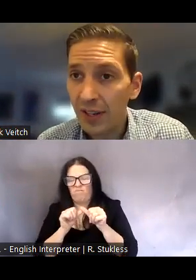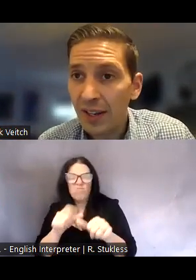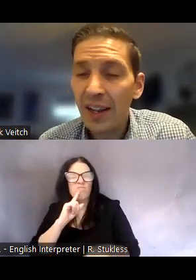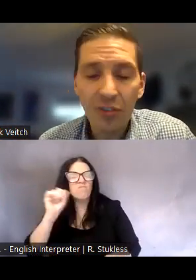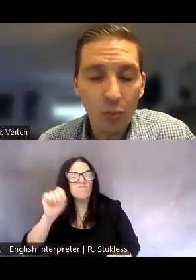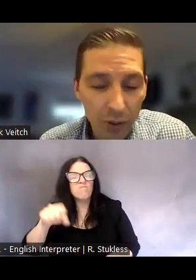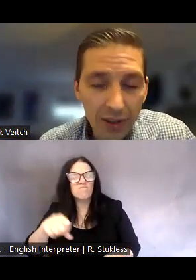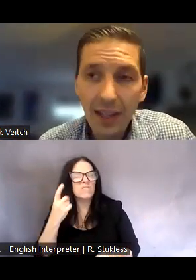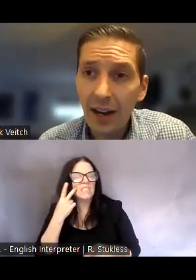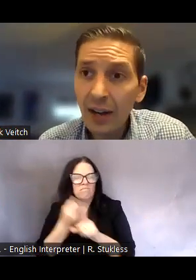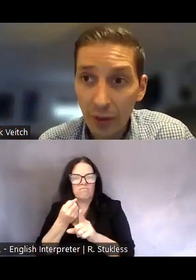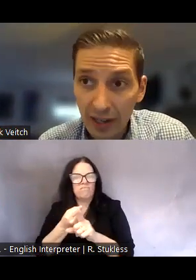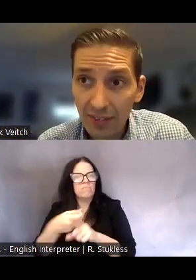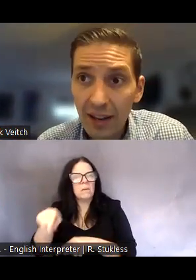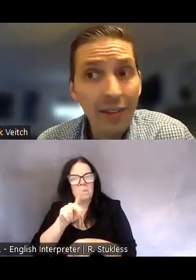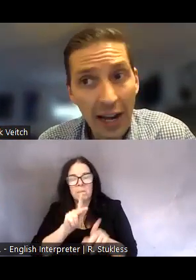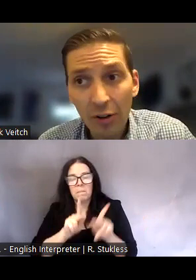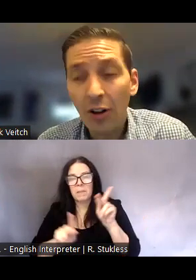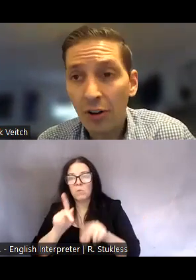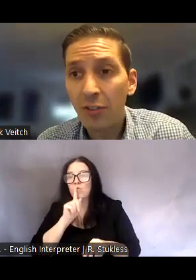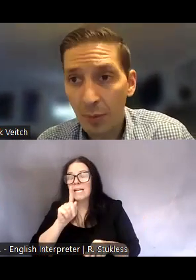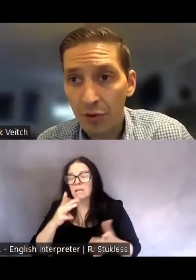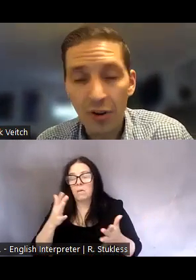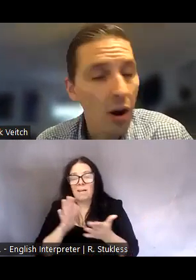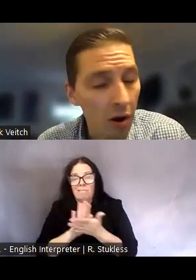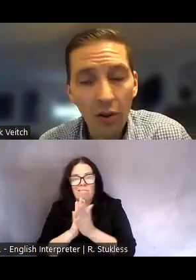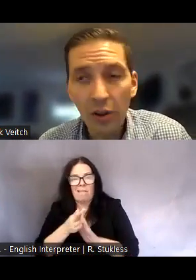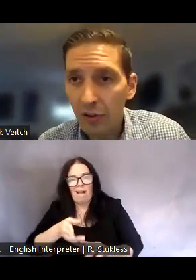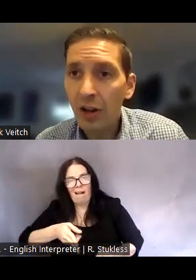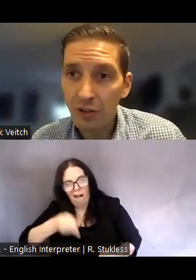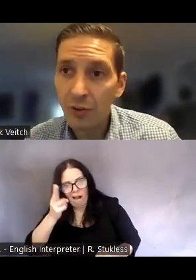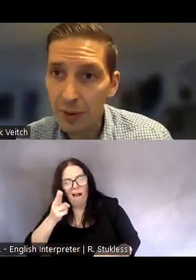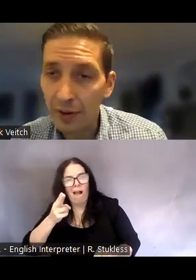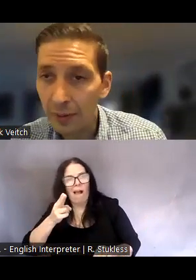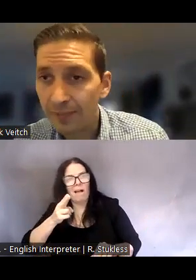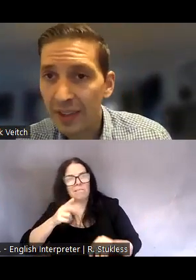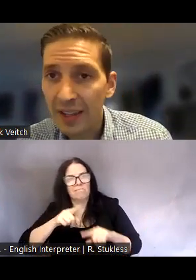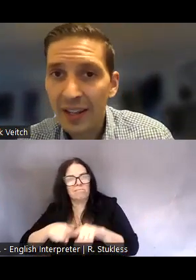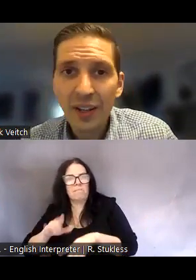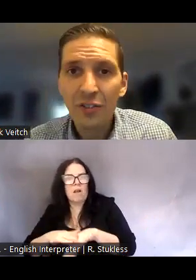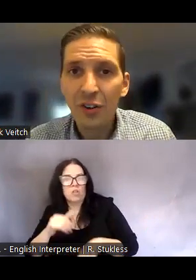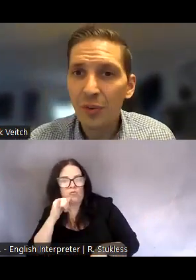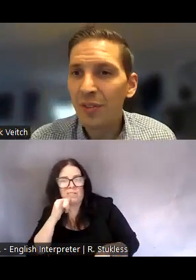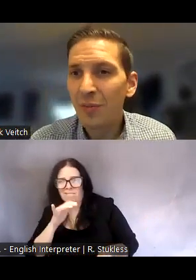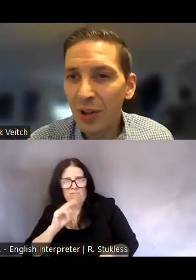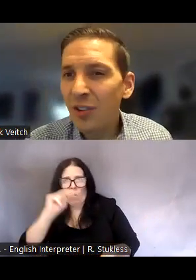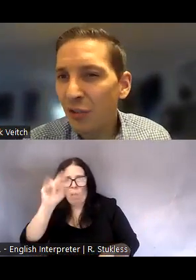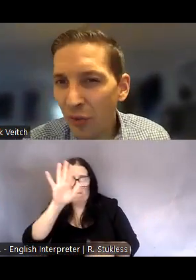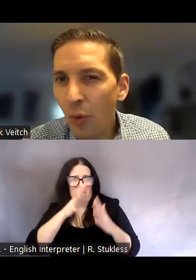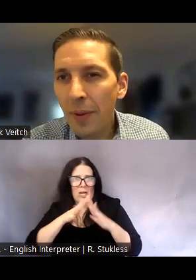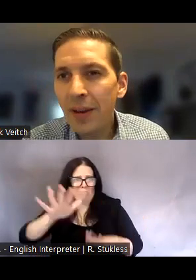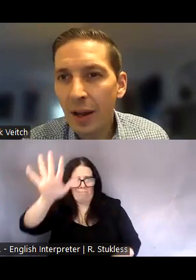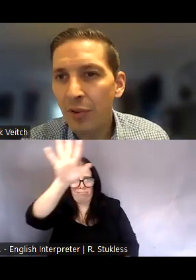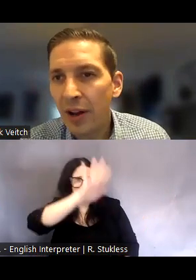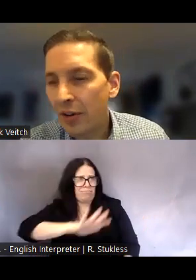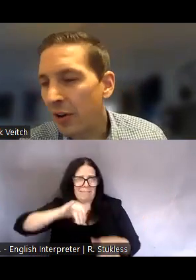out of COVID. It's really high rates of alcohol consumption all across North America. So really